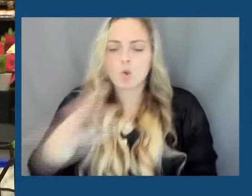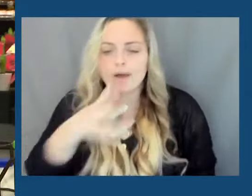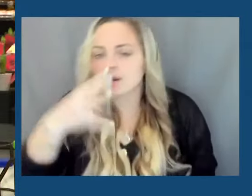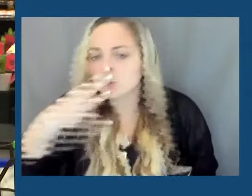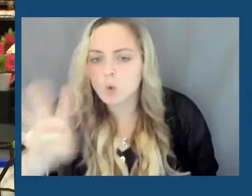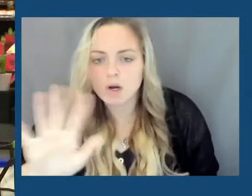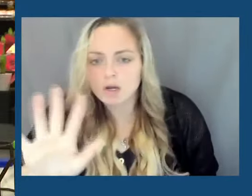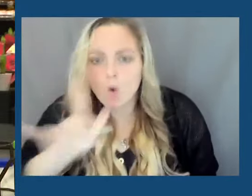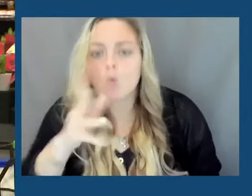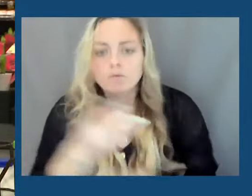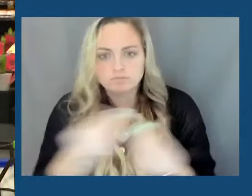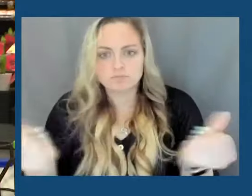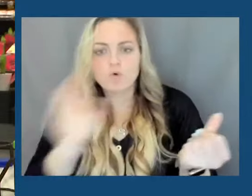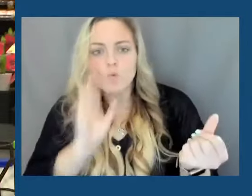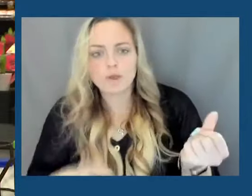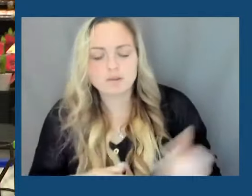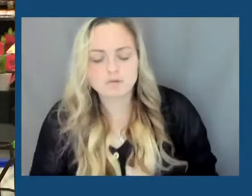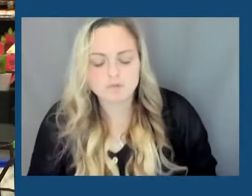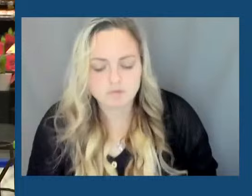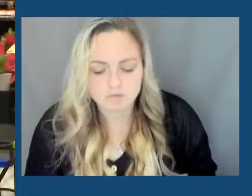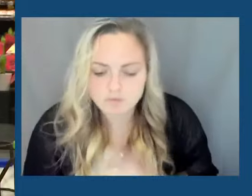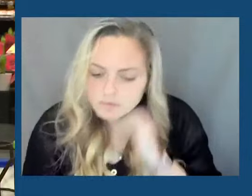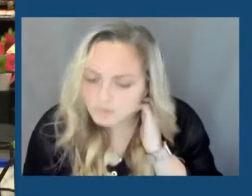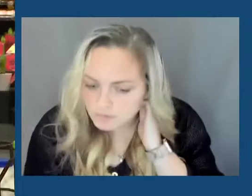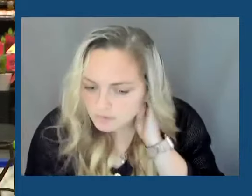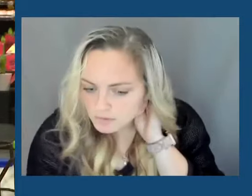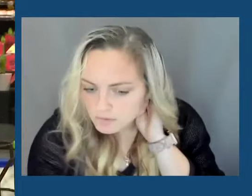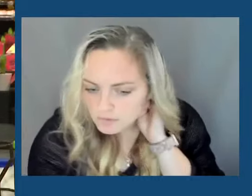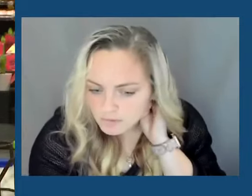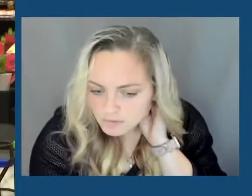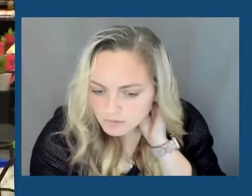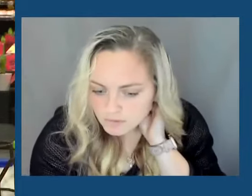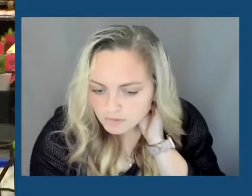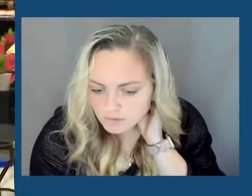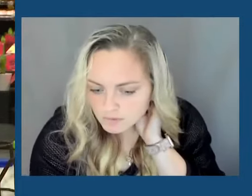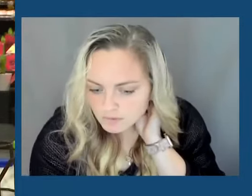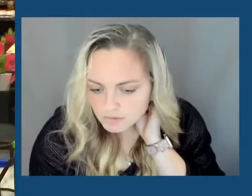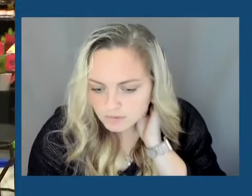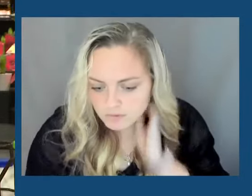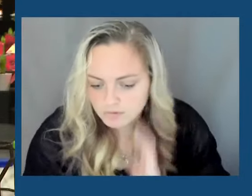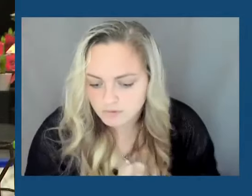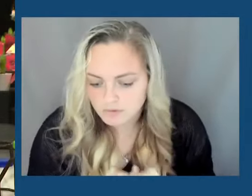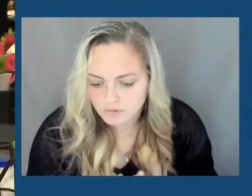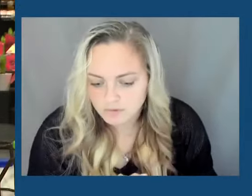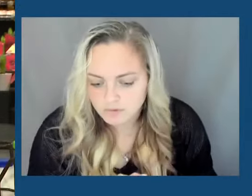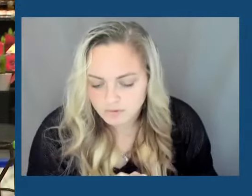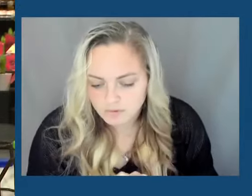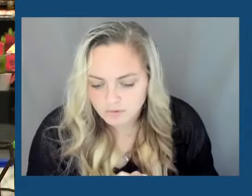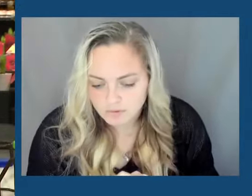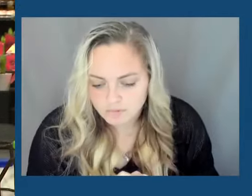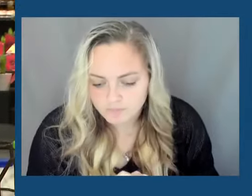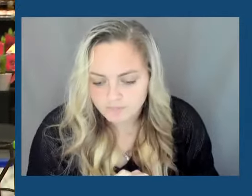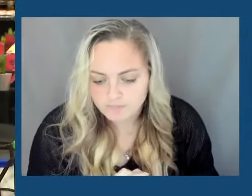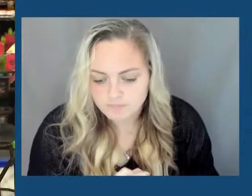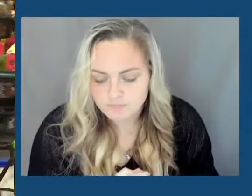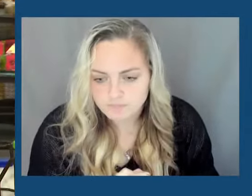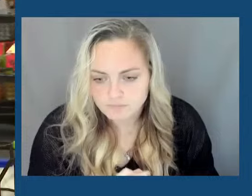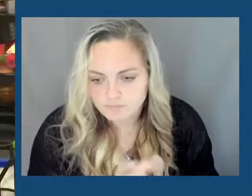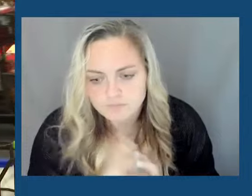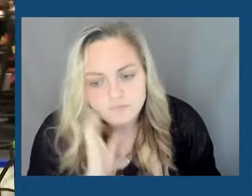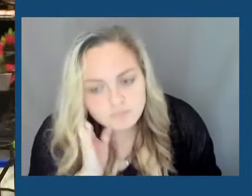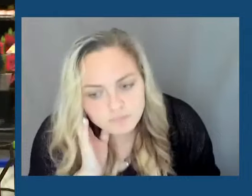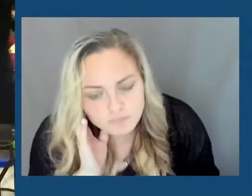Real quick on the Siena poll, there's a question in there about whether the state should support President Trump's efforts